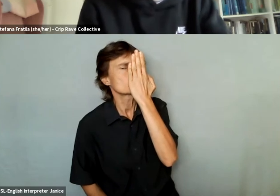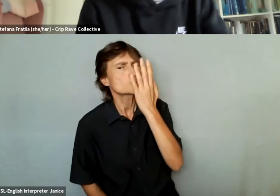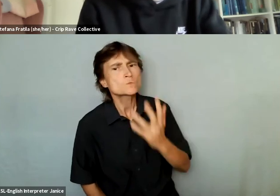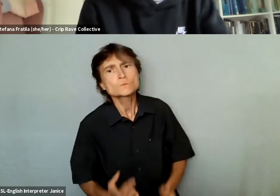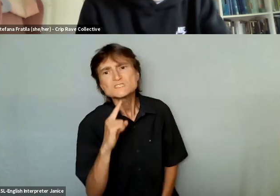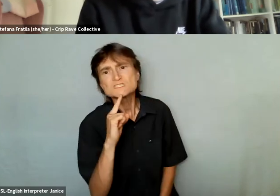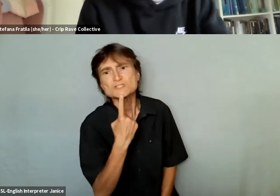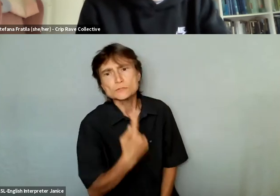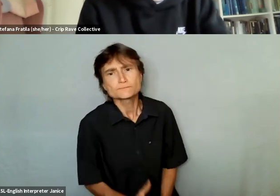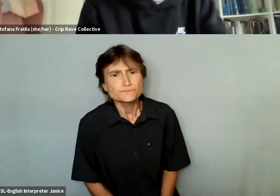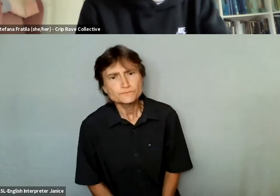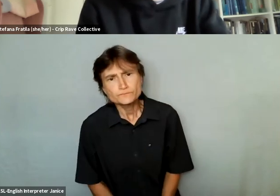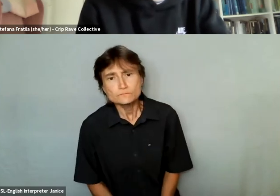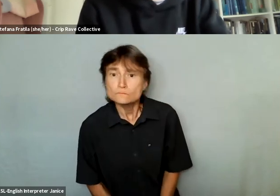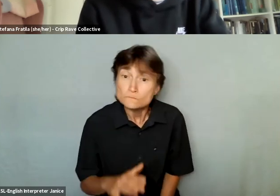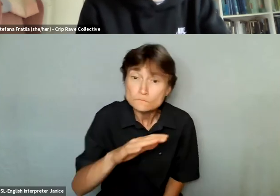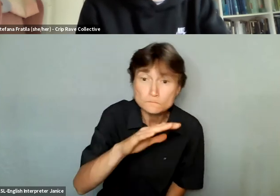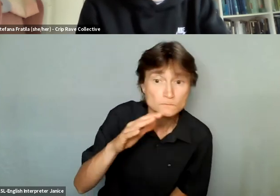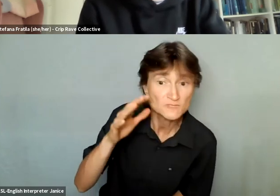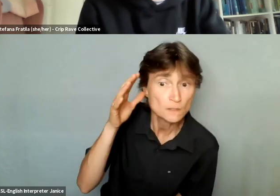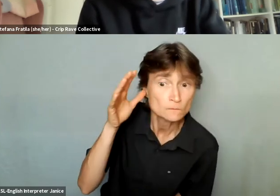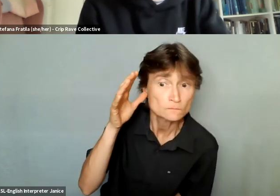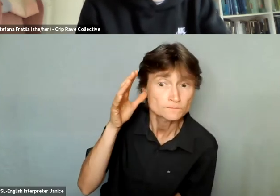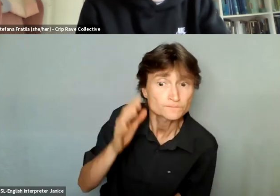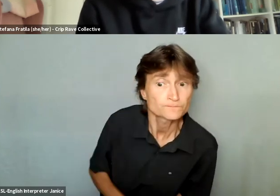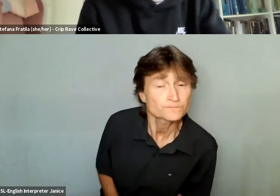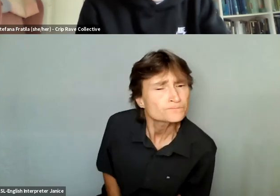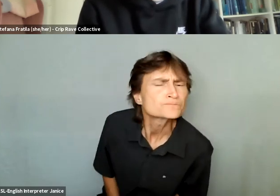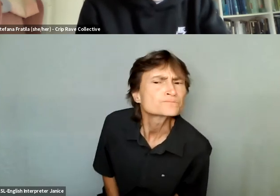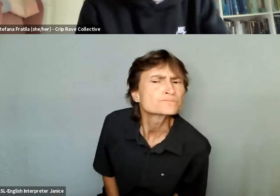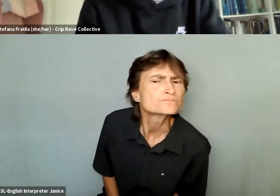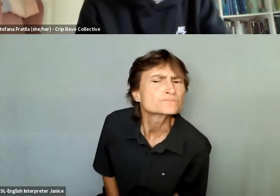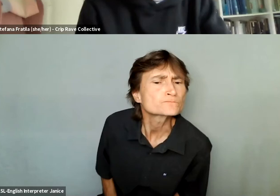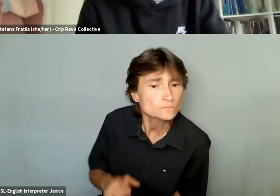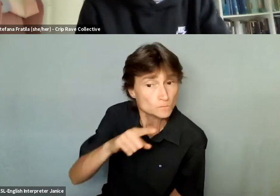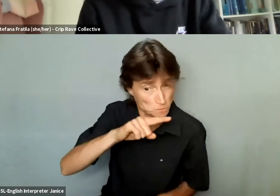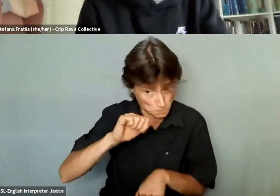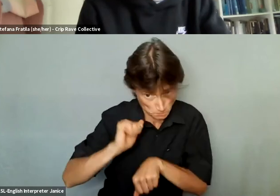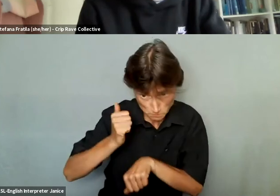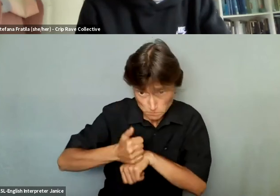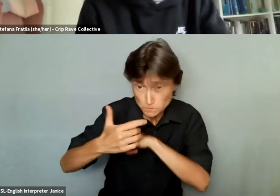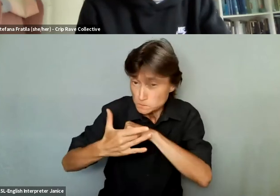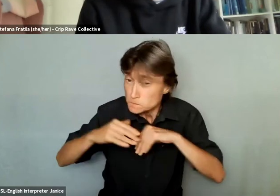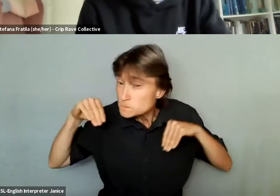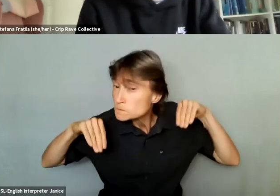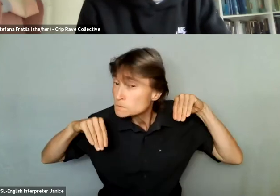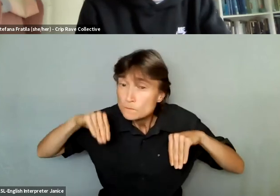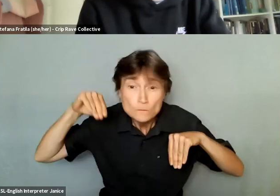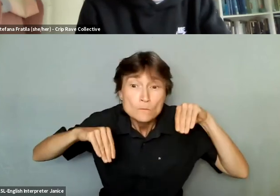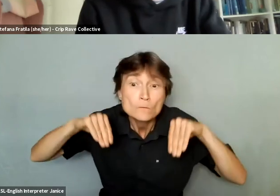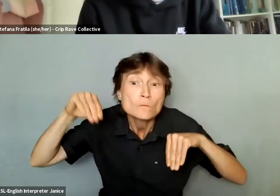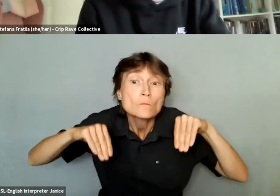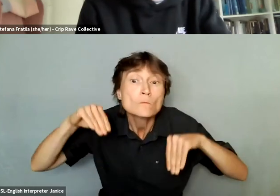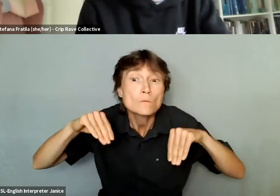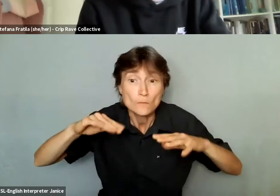And sound too, like how good are sound insulations in terms of how the space